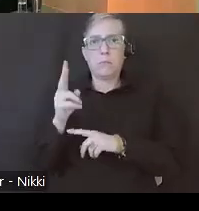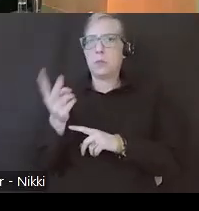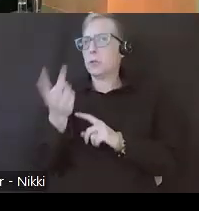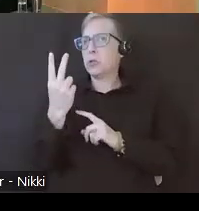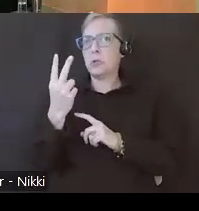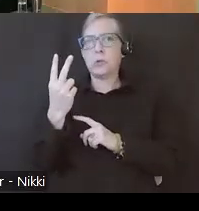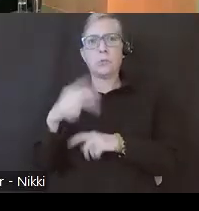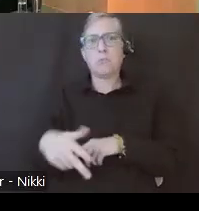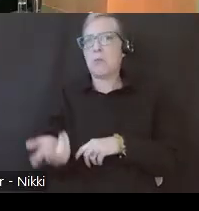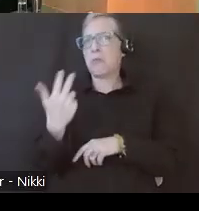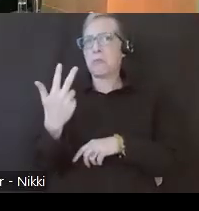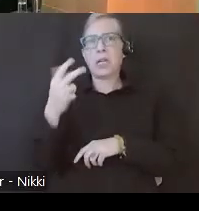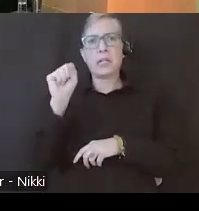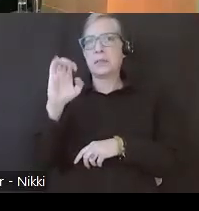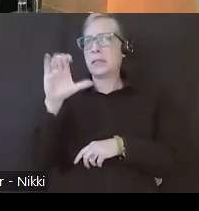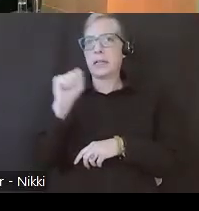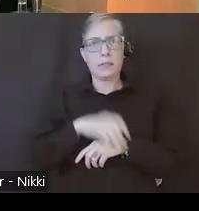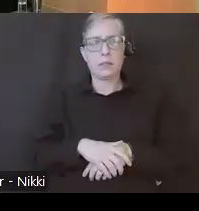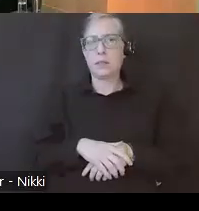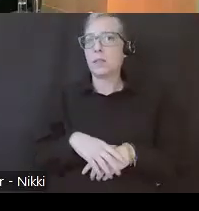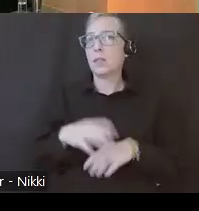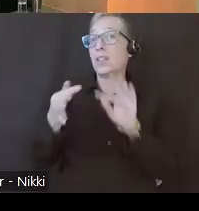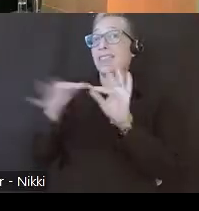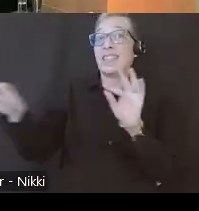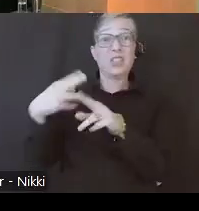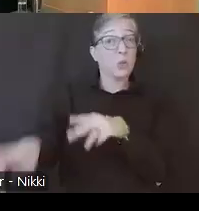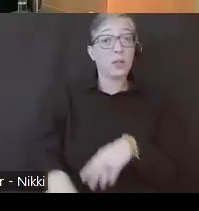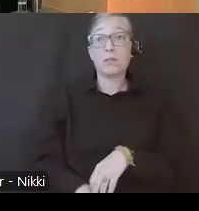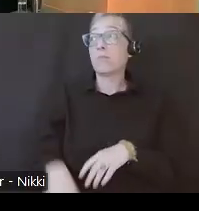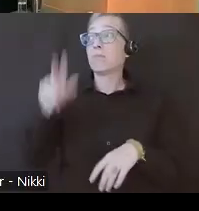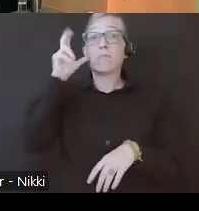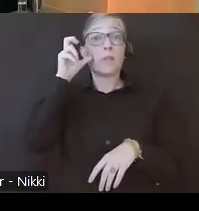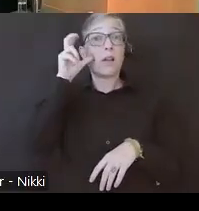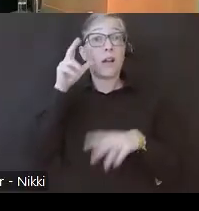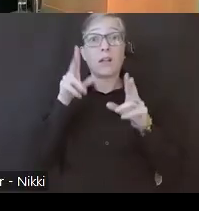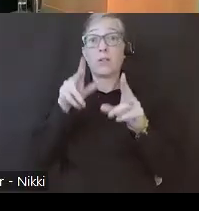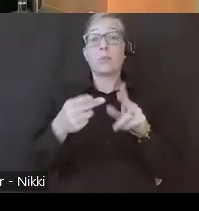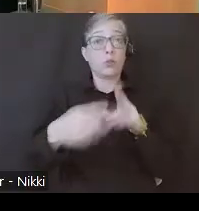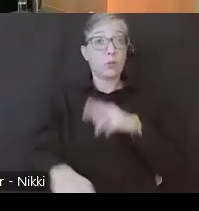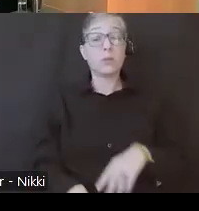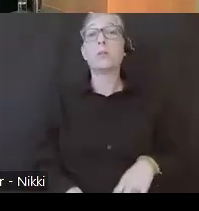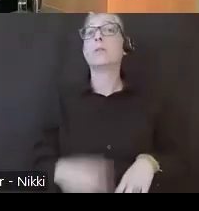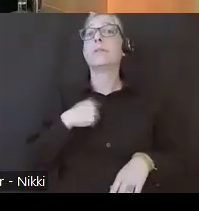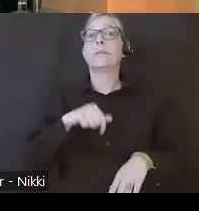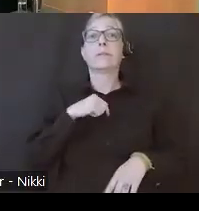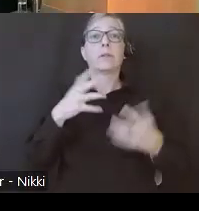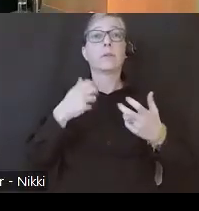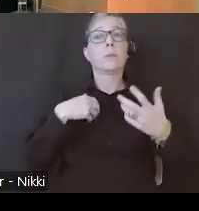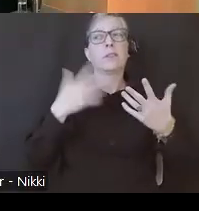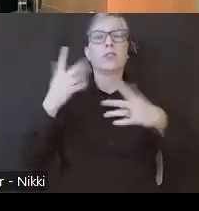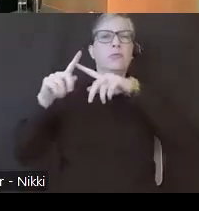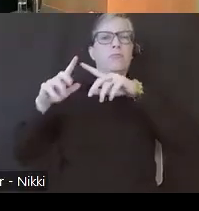So short sentences and short audio clips to really try to minimize demands on functions like working memory.